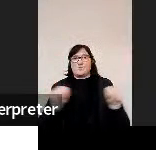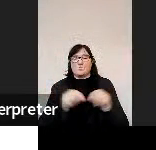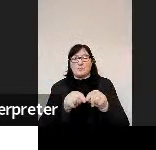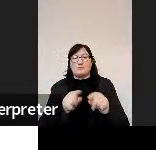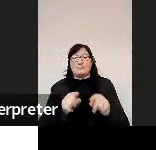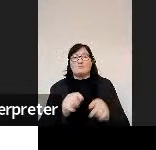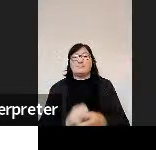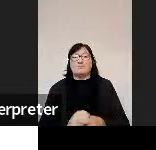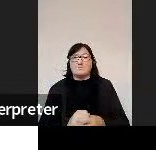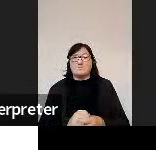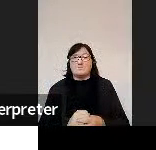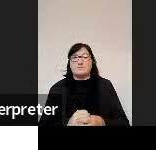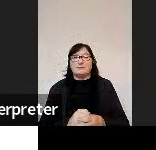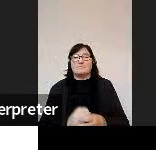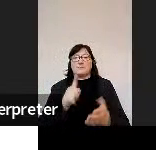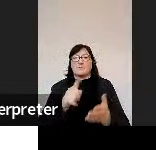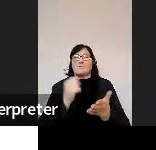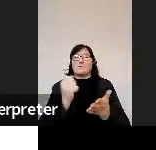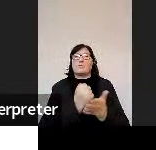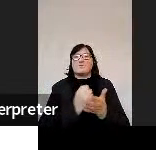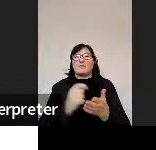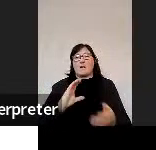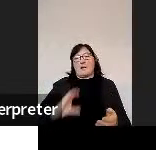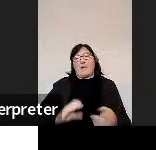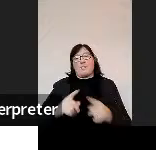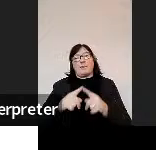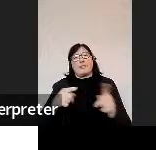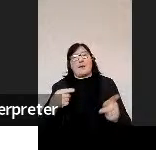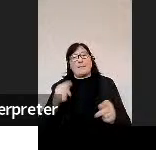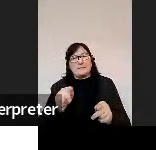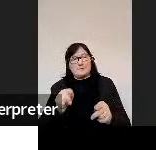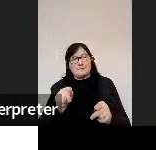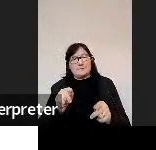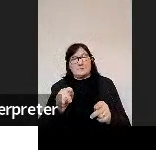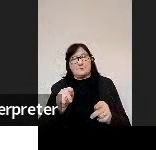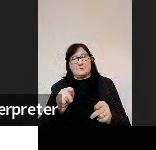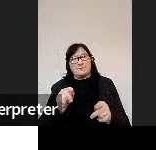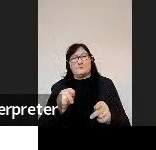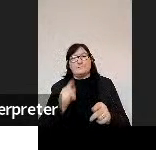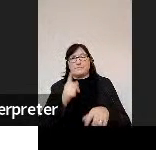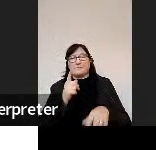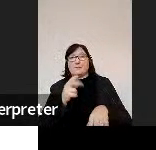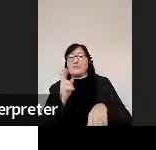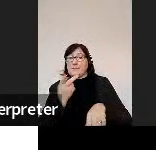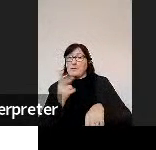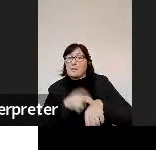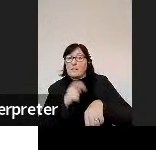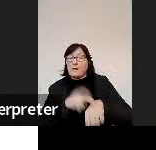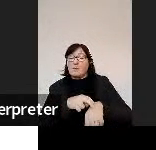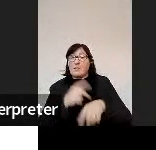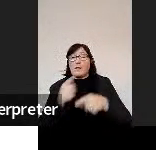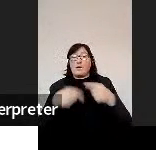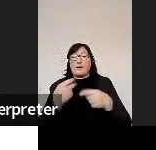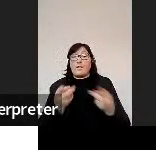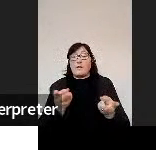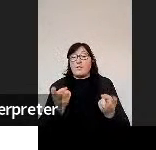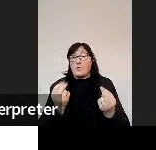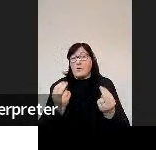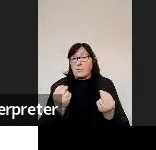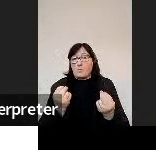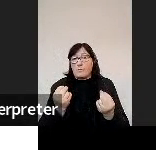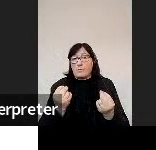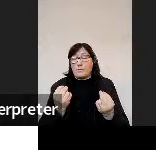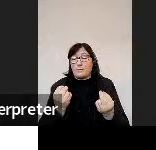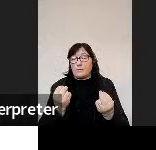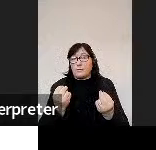on the registered client type section, if a client type requires renewal, it will be color coded. So if it is